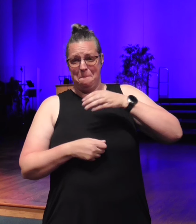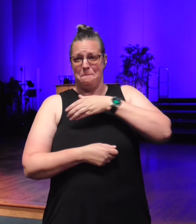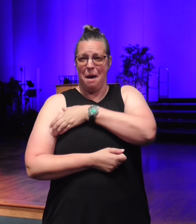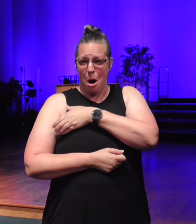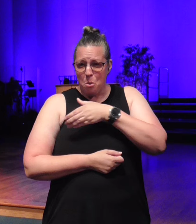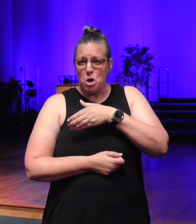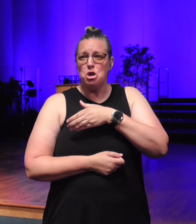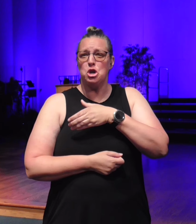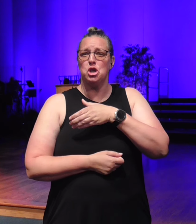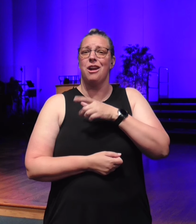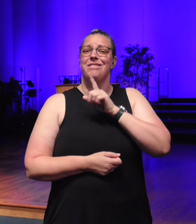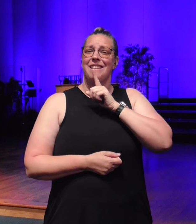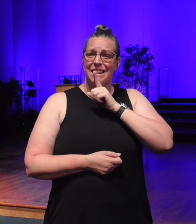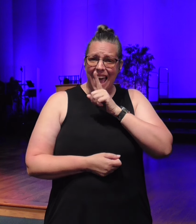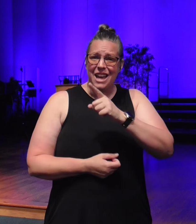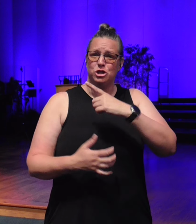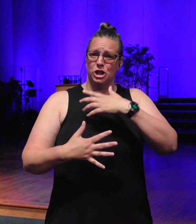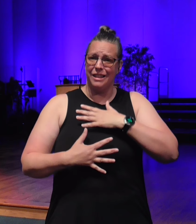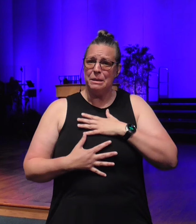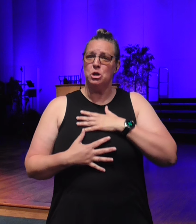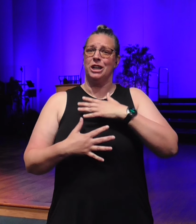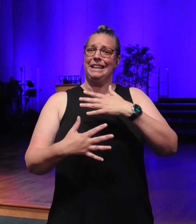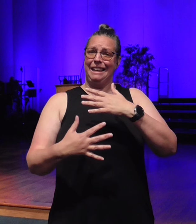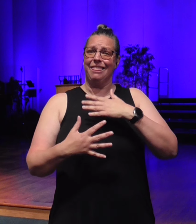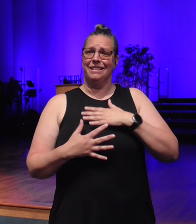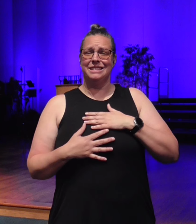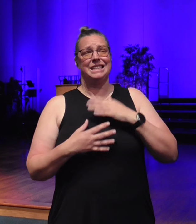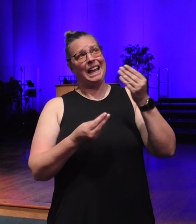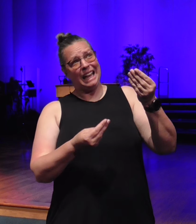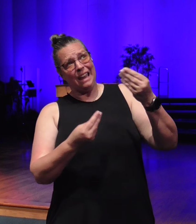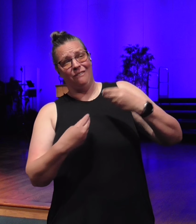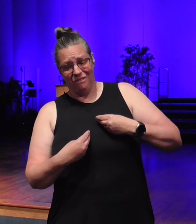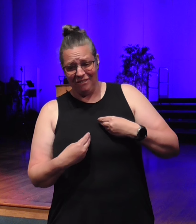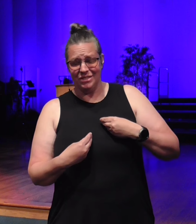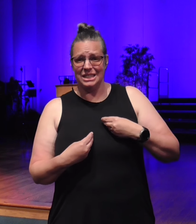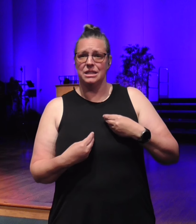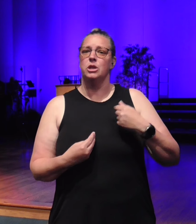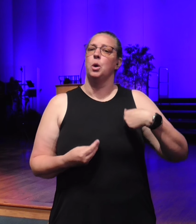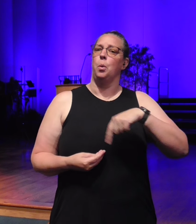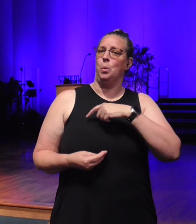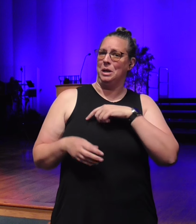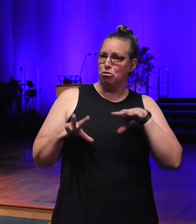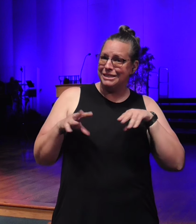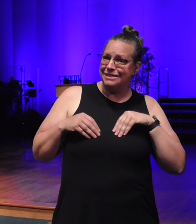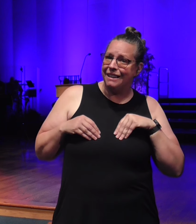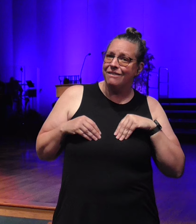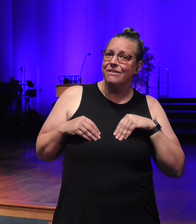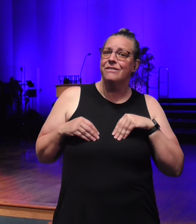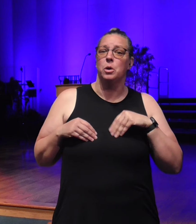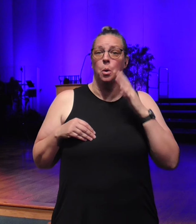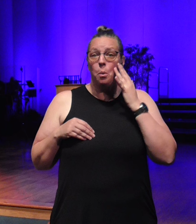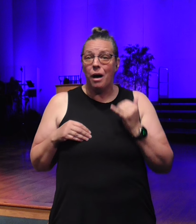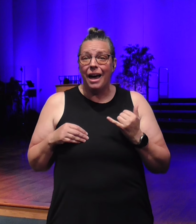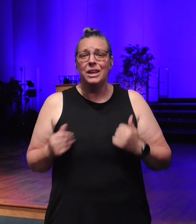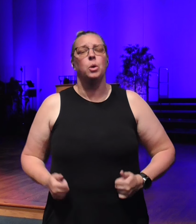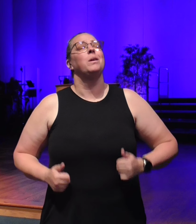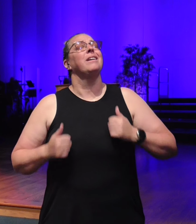that actually breathes us, that gives so that we can receive. For we live in